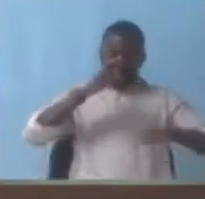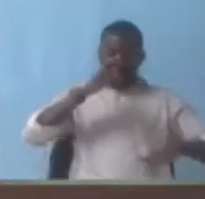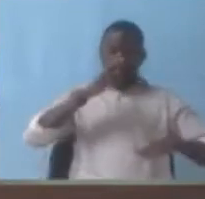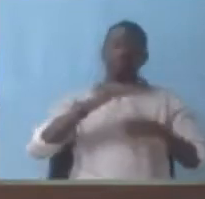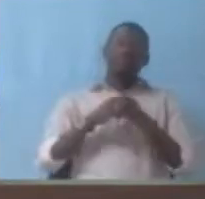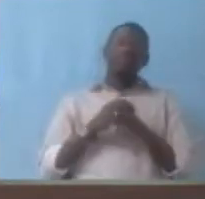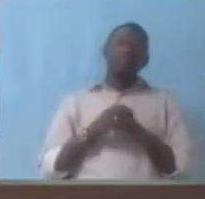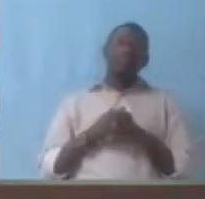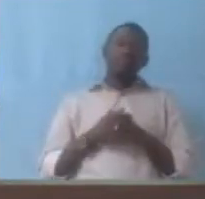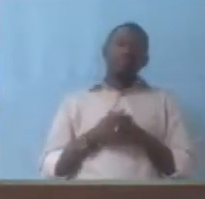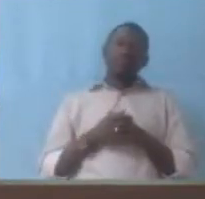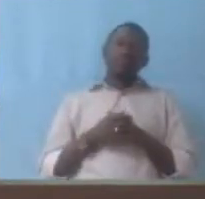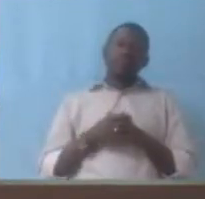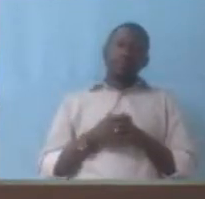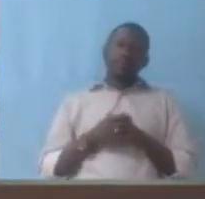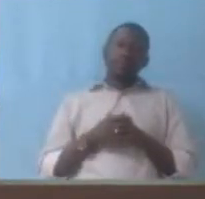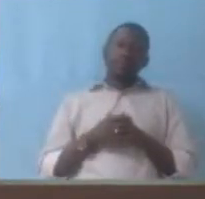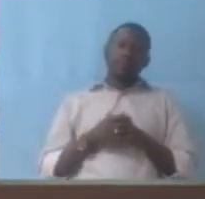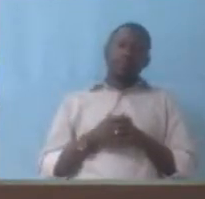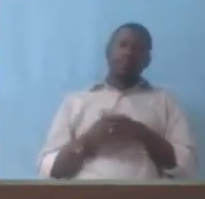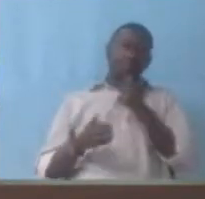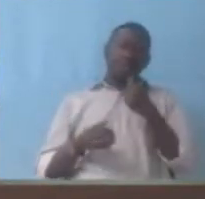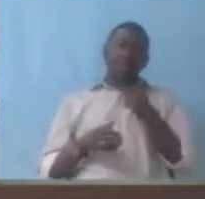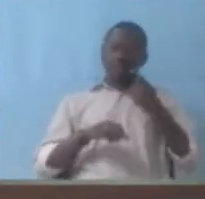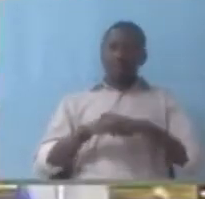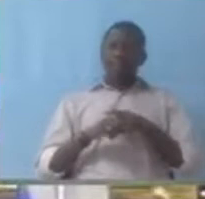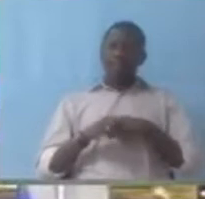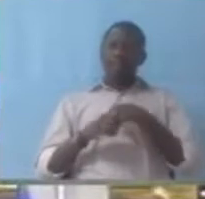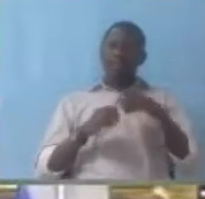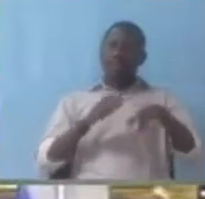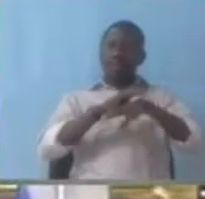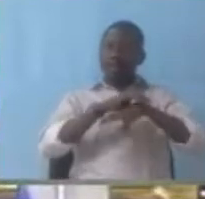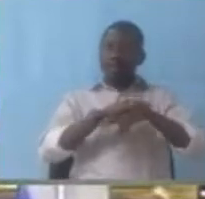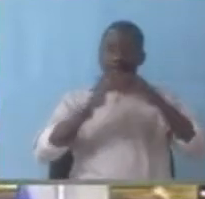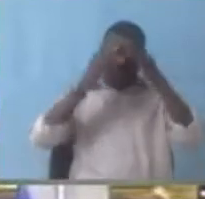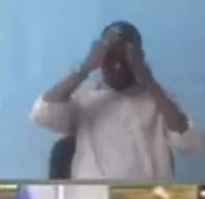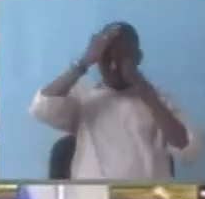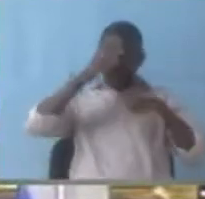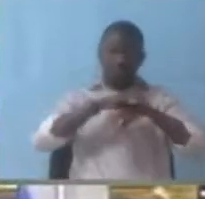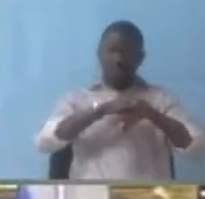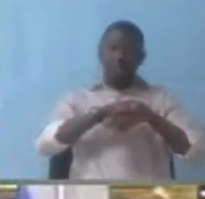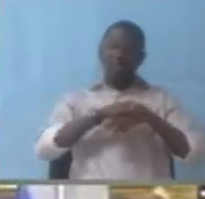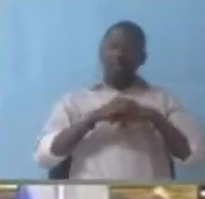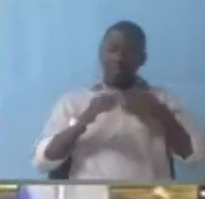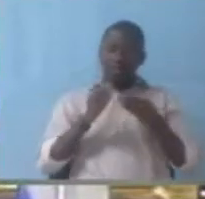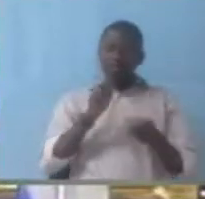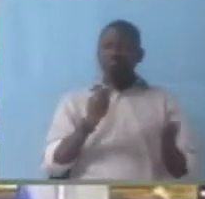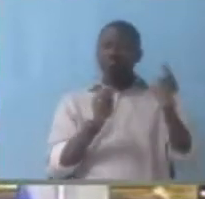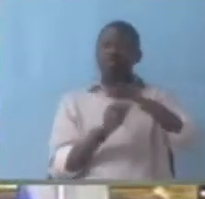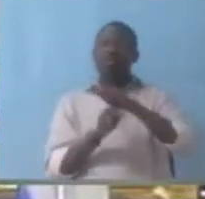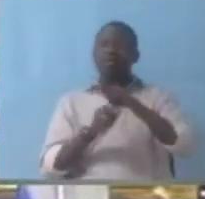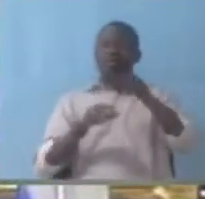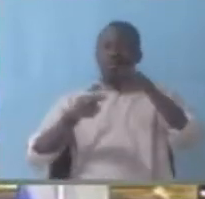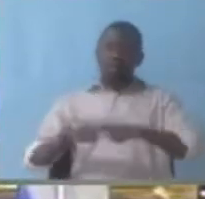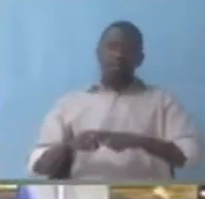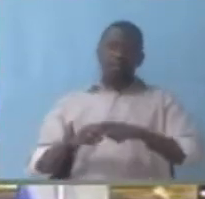wala ala maral kafunyolu. And therefore the council was now sitting in that place. Sa kamdogo council nyimbe sirin the